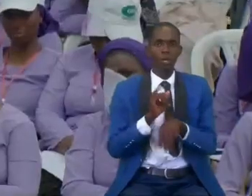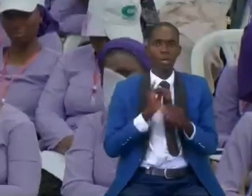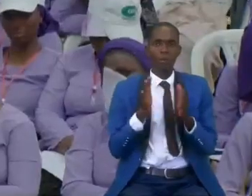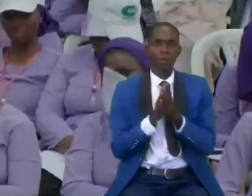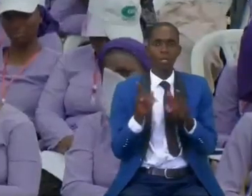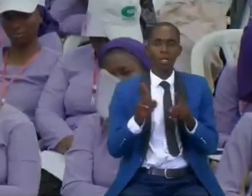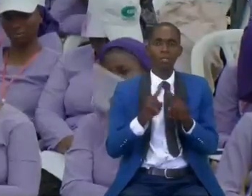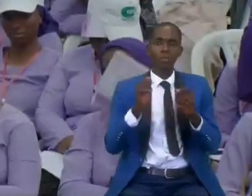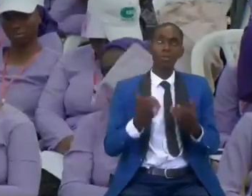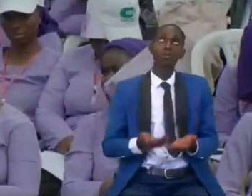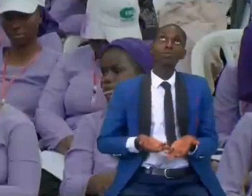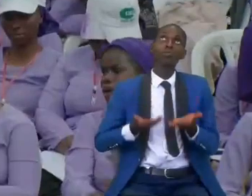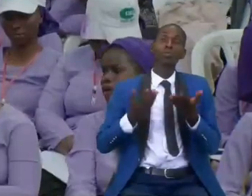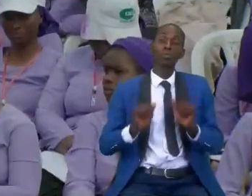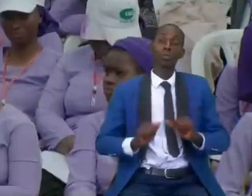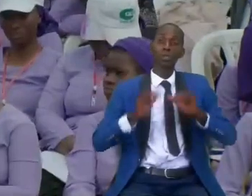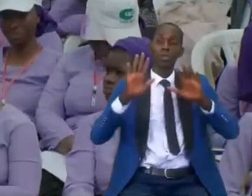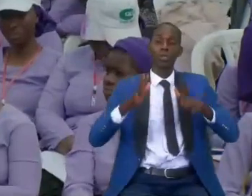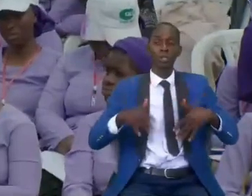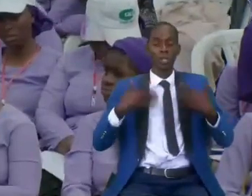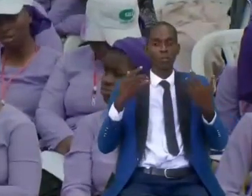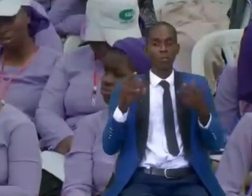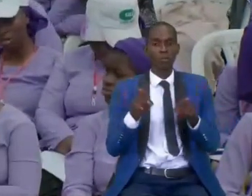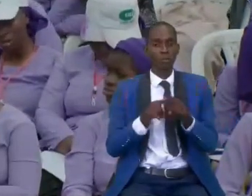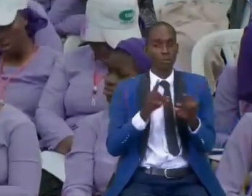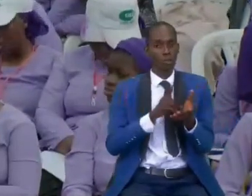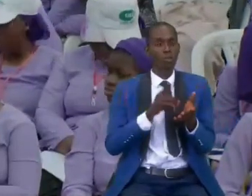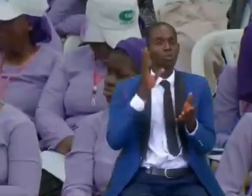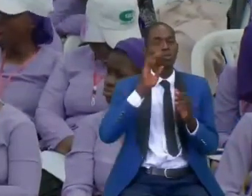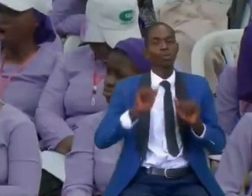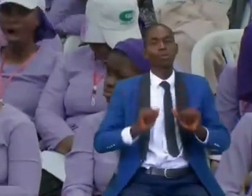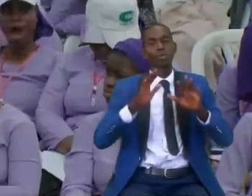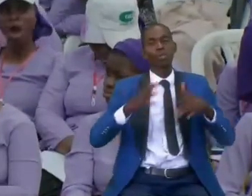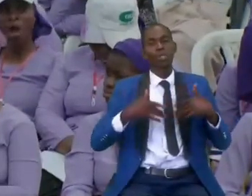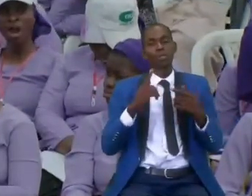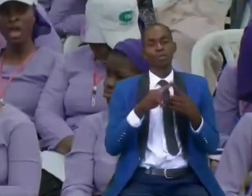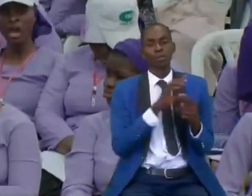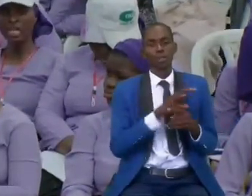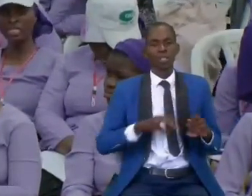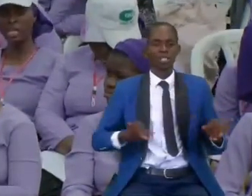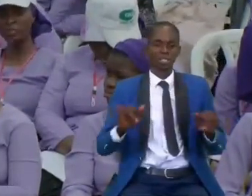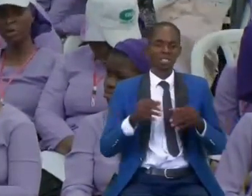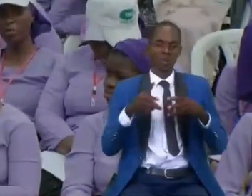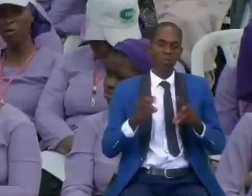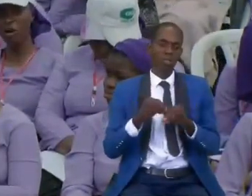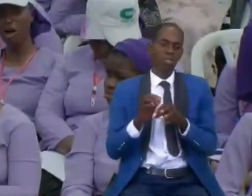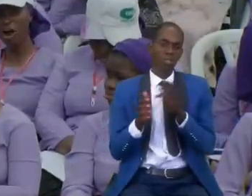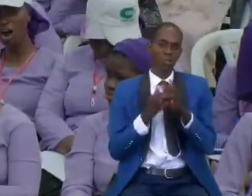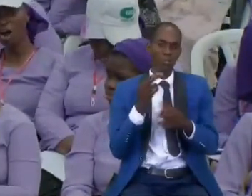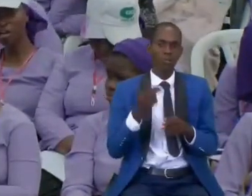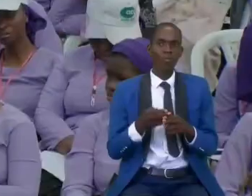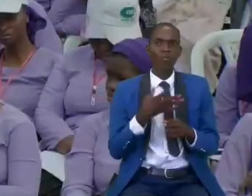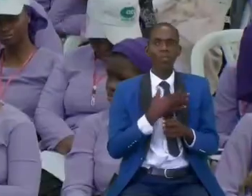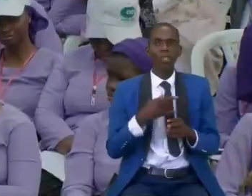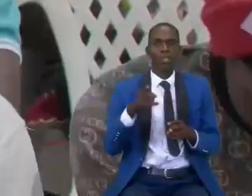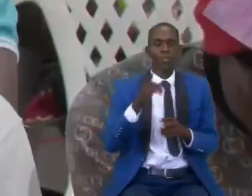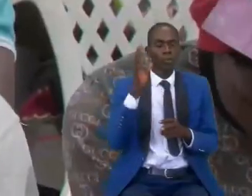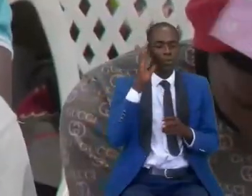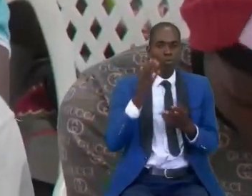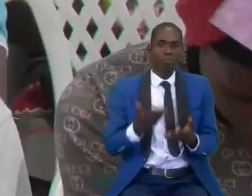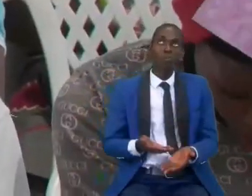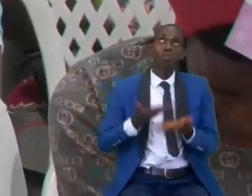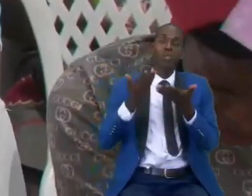And it says to present our bodies a living sacrifice, holy, acceptable unto